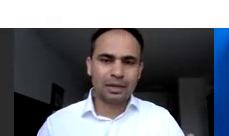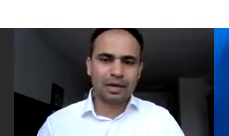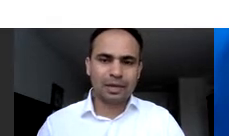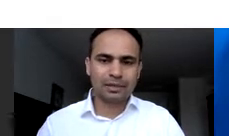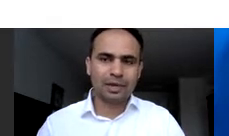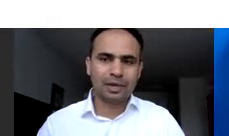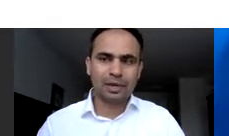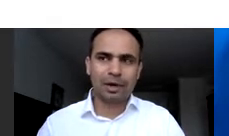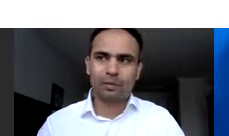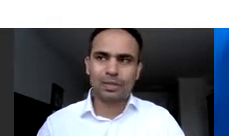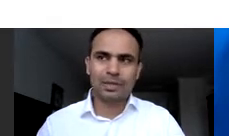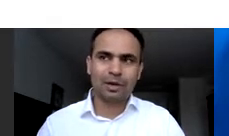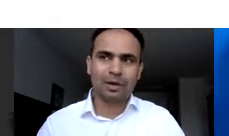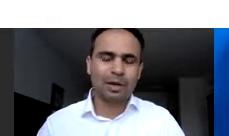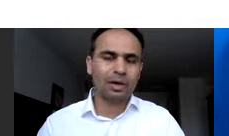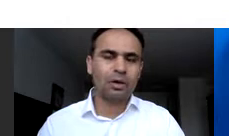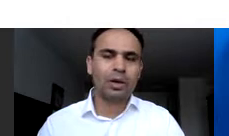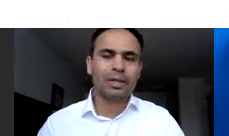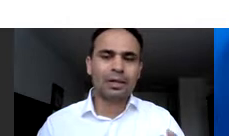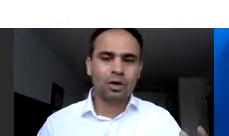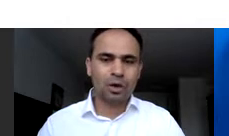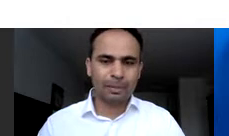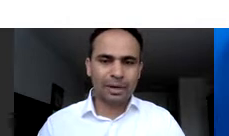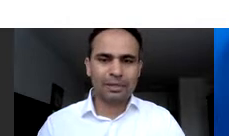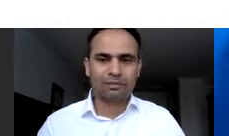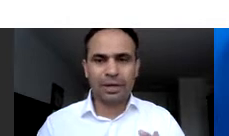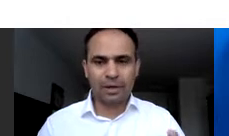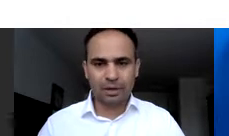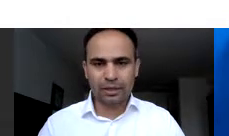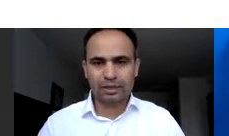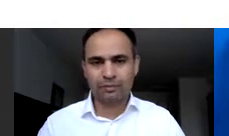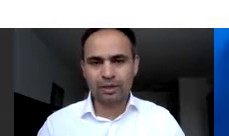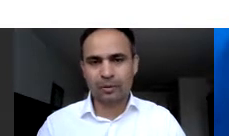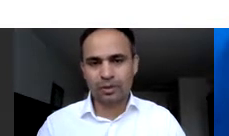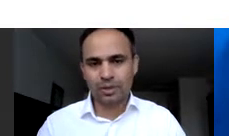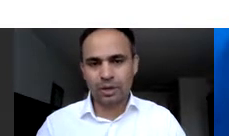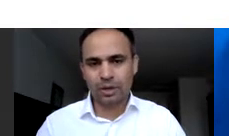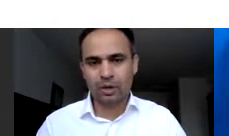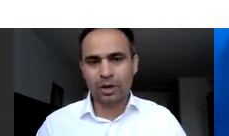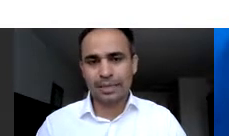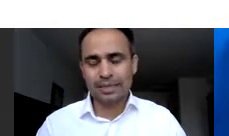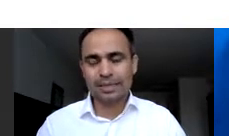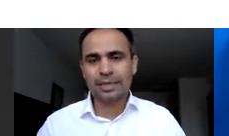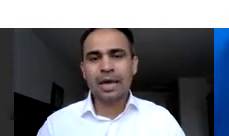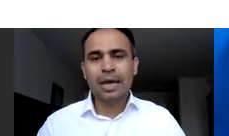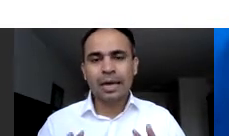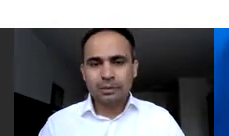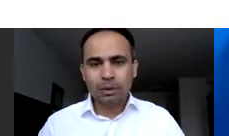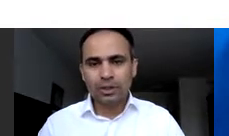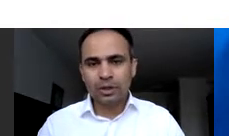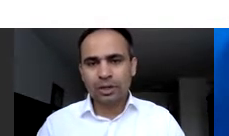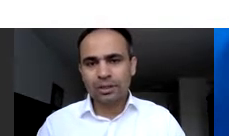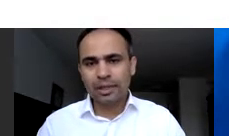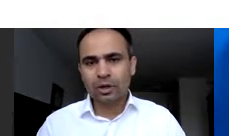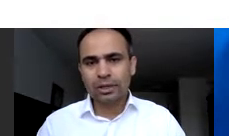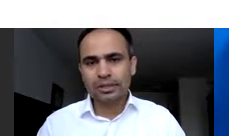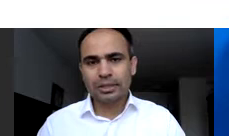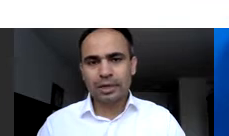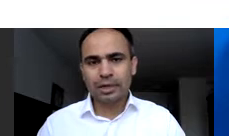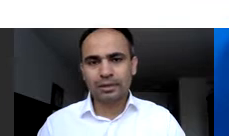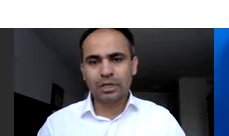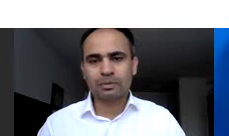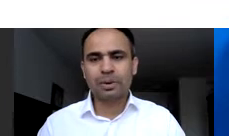as I always say, look at it collaboratively and collectively amongst all agencies. In this particular